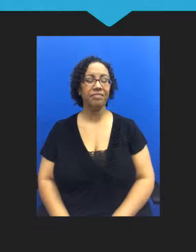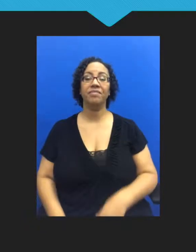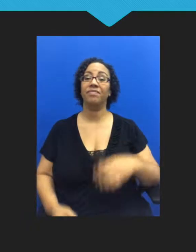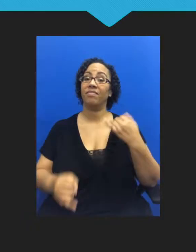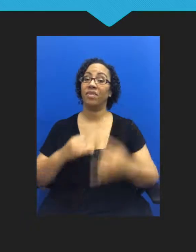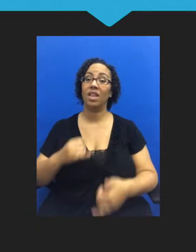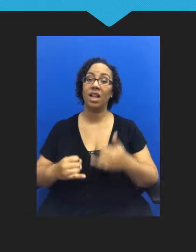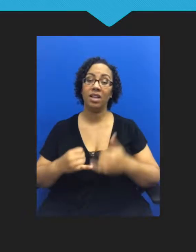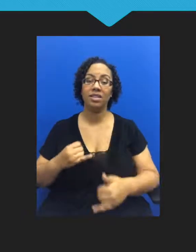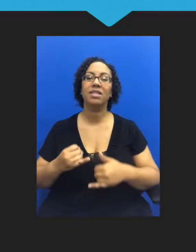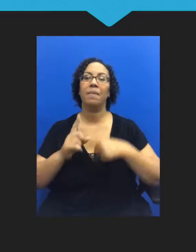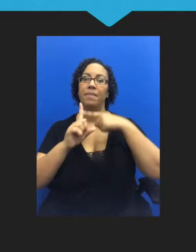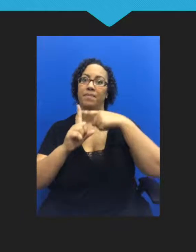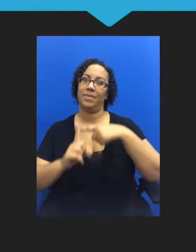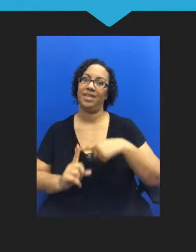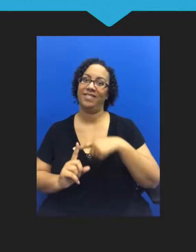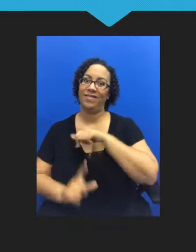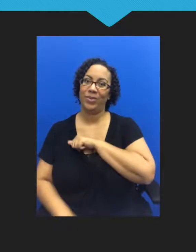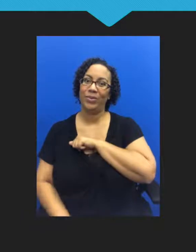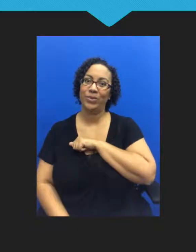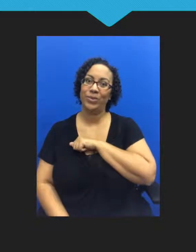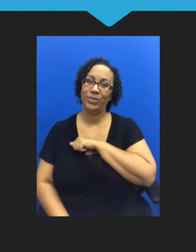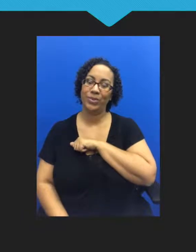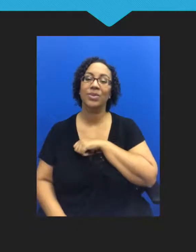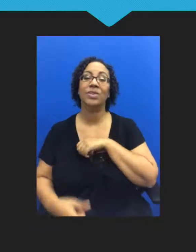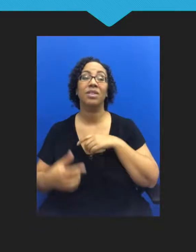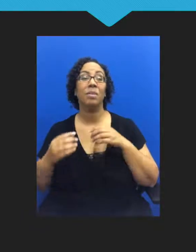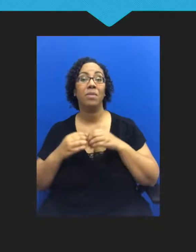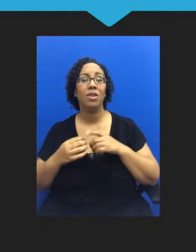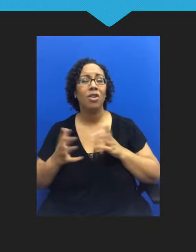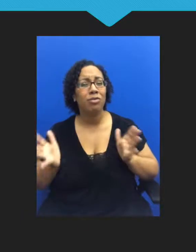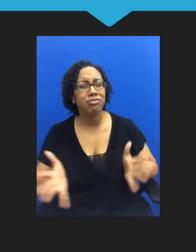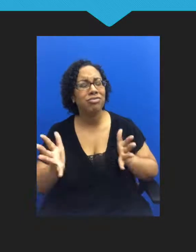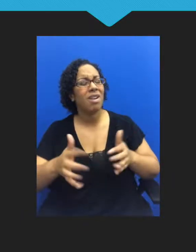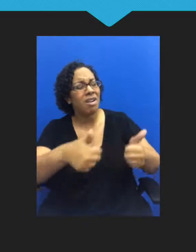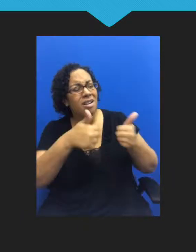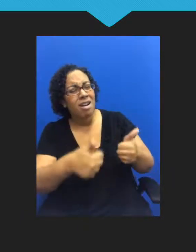Also build a positive dialogue with your child related to growth.